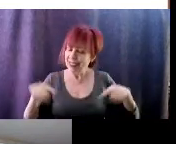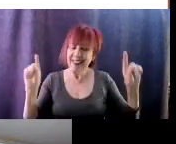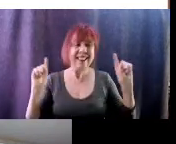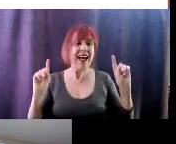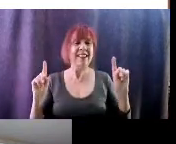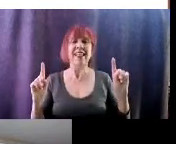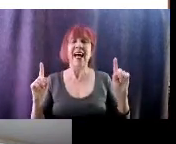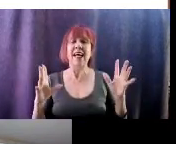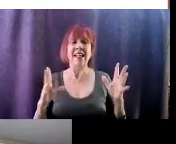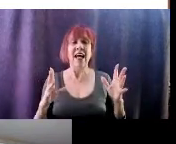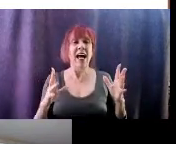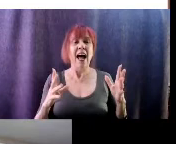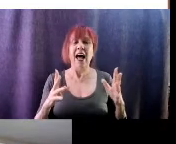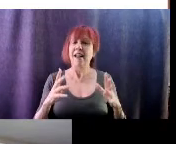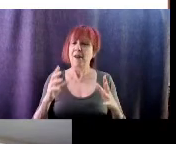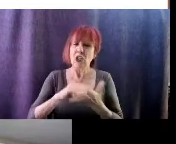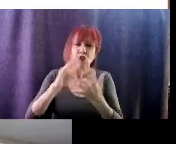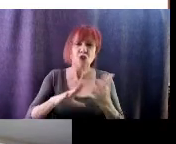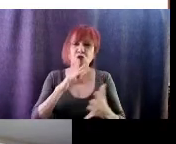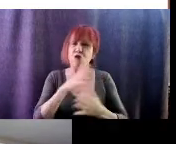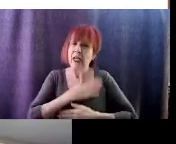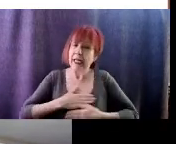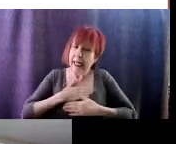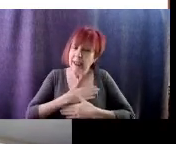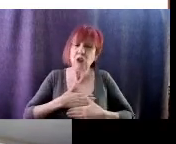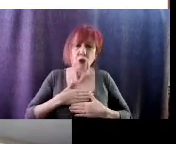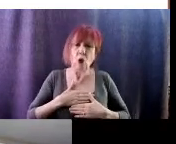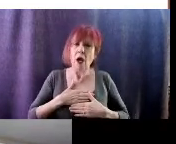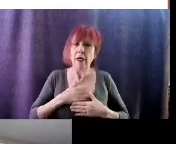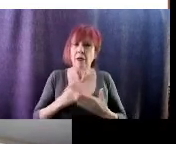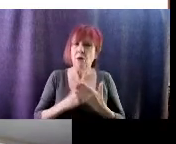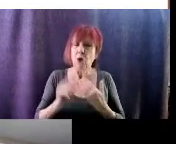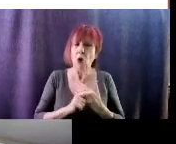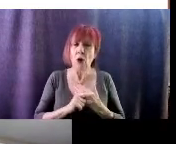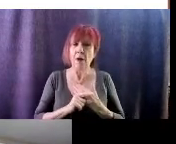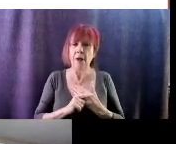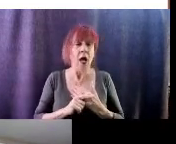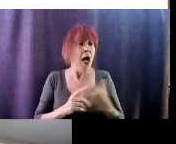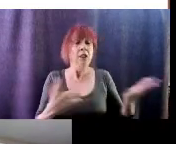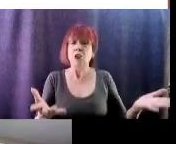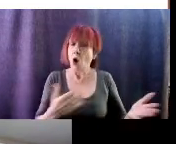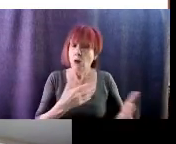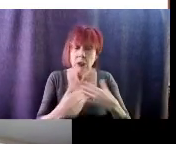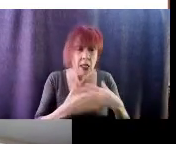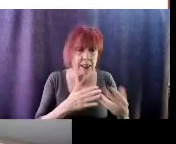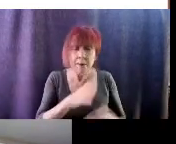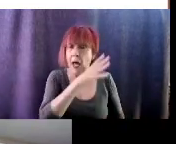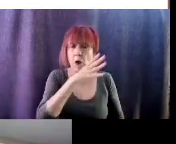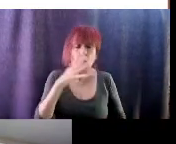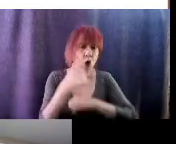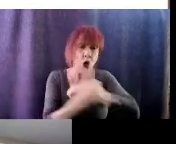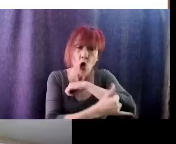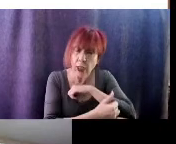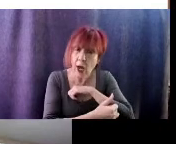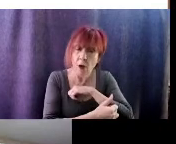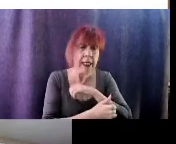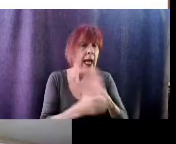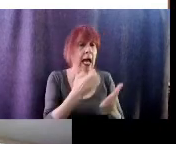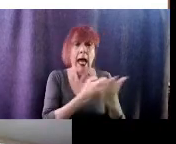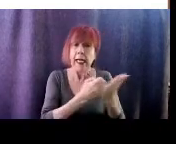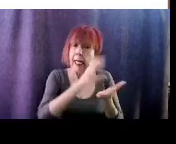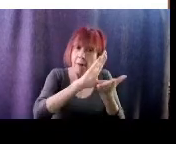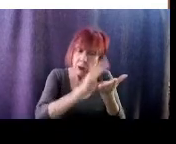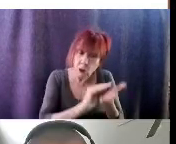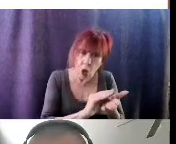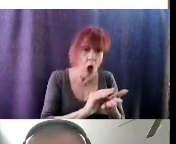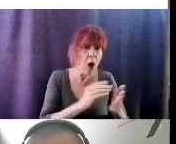rural county where economics are not great, where businesses are not great, it doesn't mean that work exploration can't happen. And I'm going to ask Chris to come